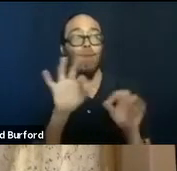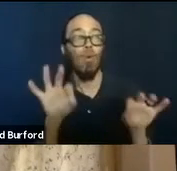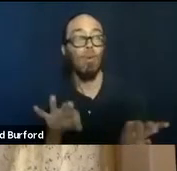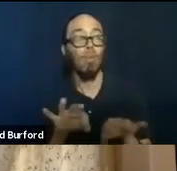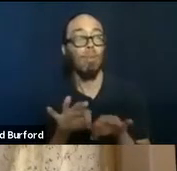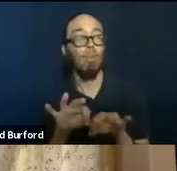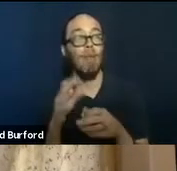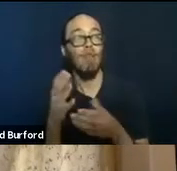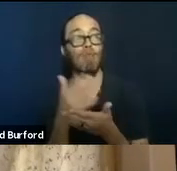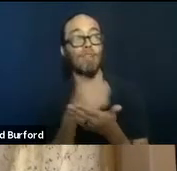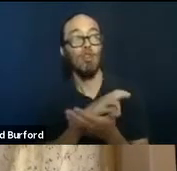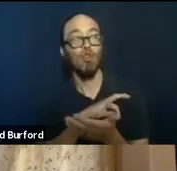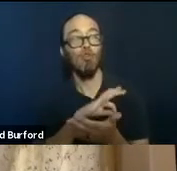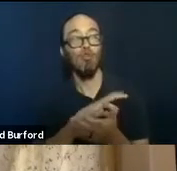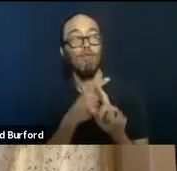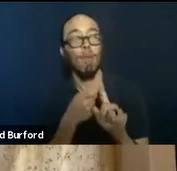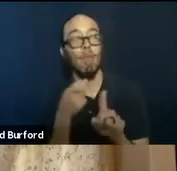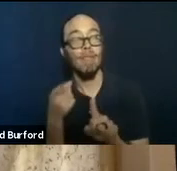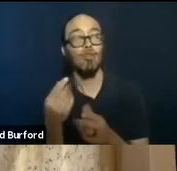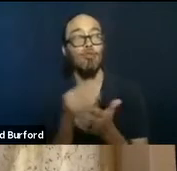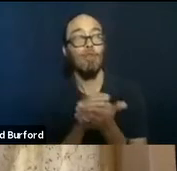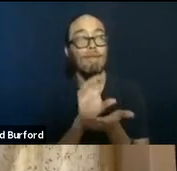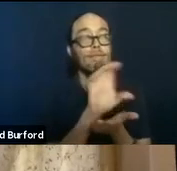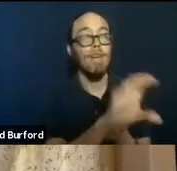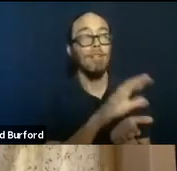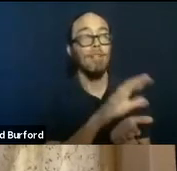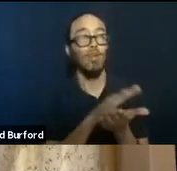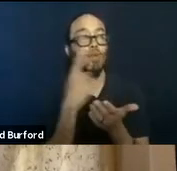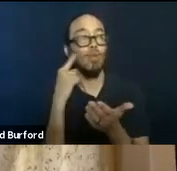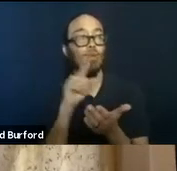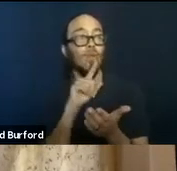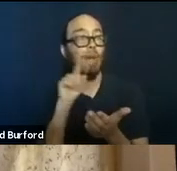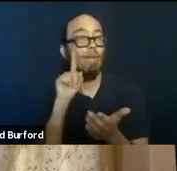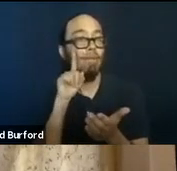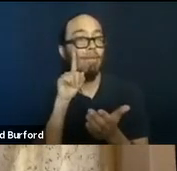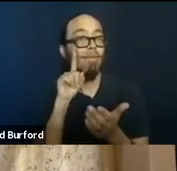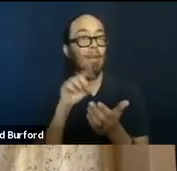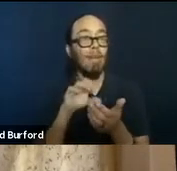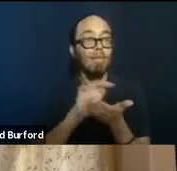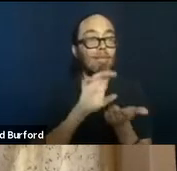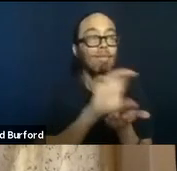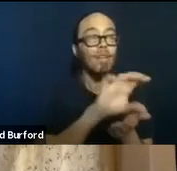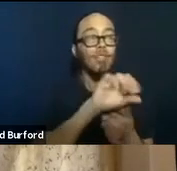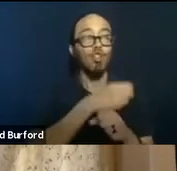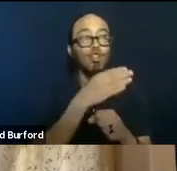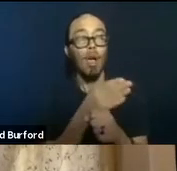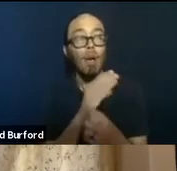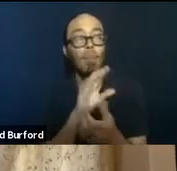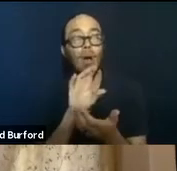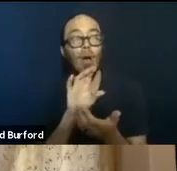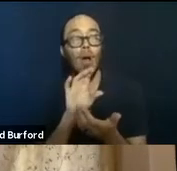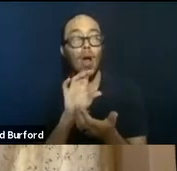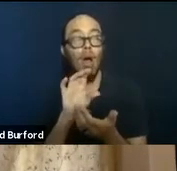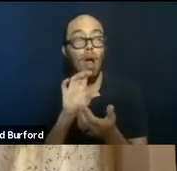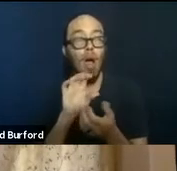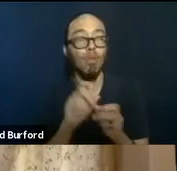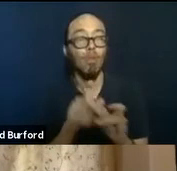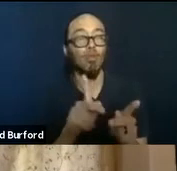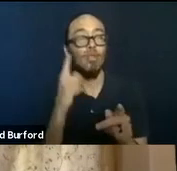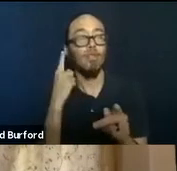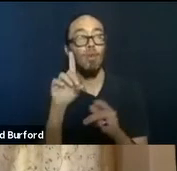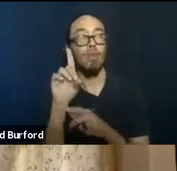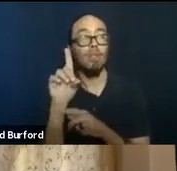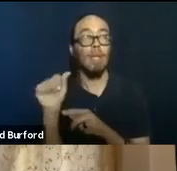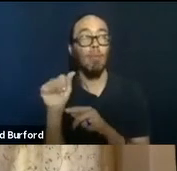from that, to fund schools for deaf, fund job opportunities for disabled populations